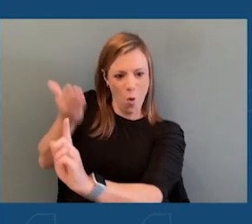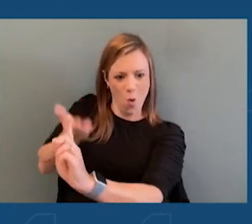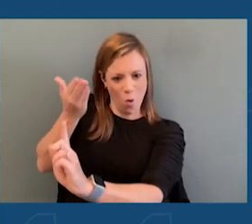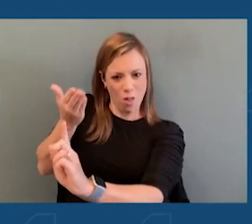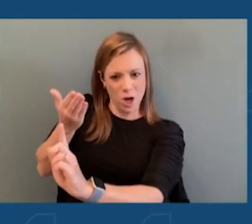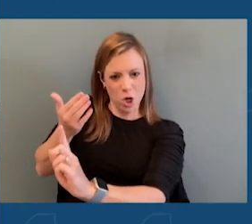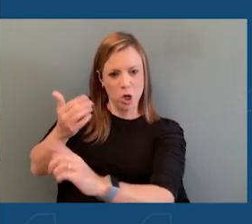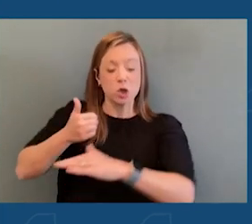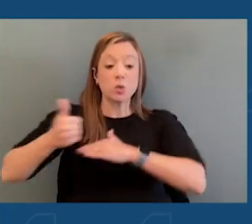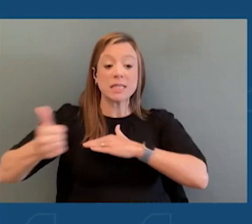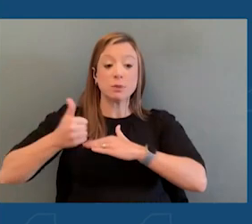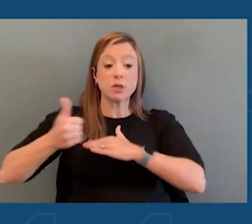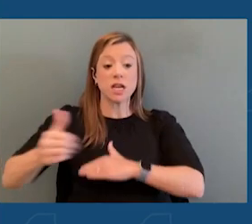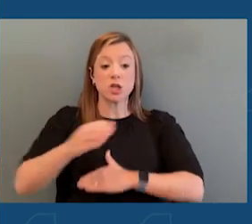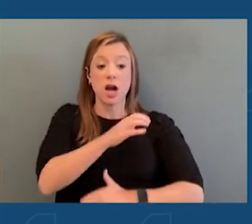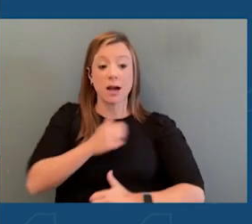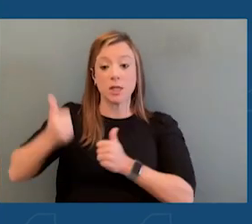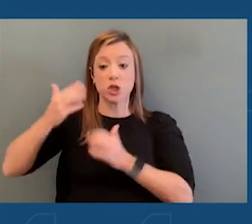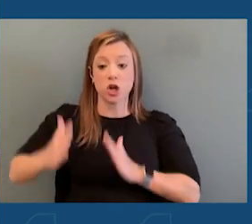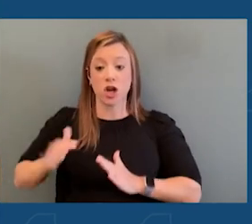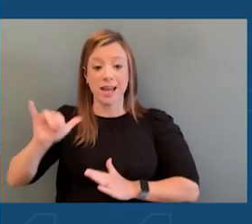Commissioner Idanis Rodriguez.